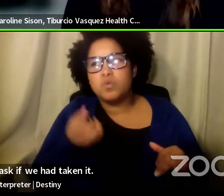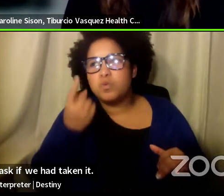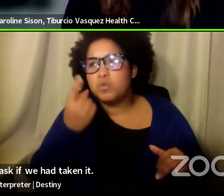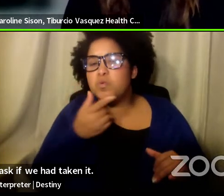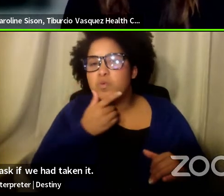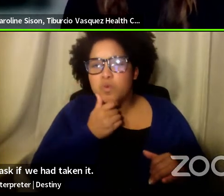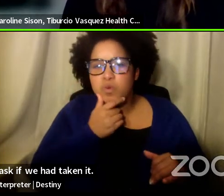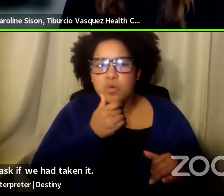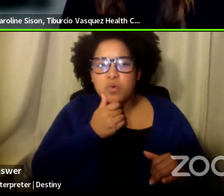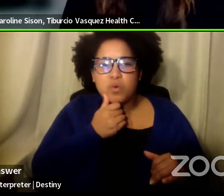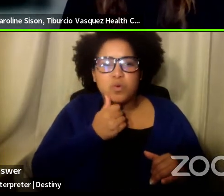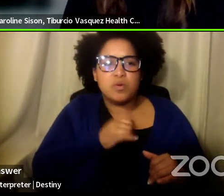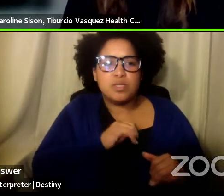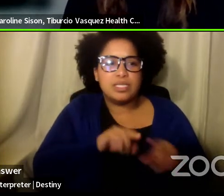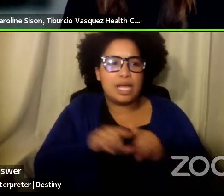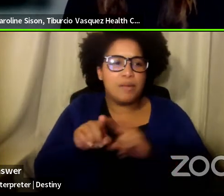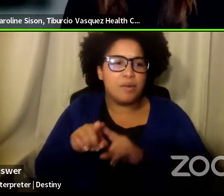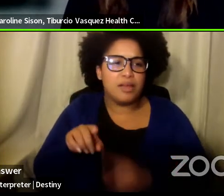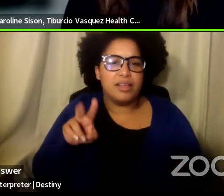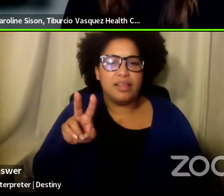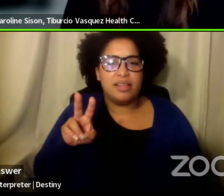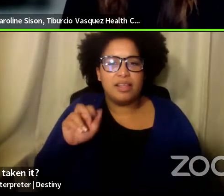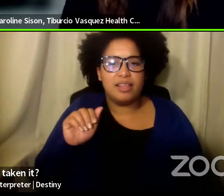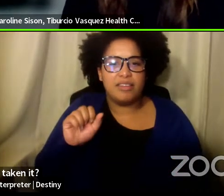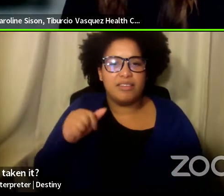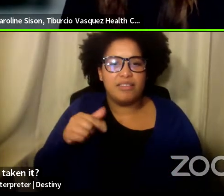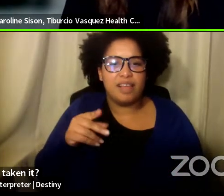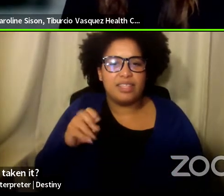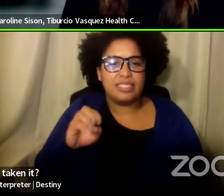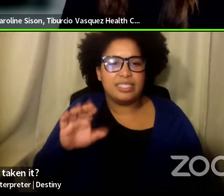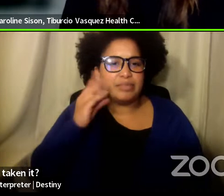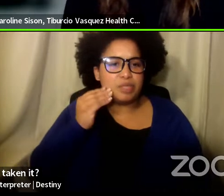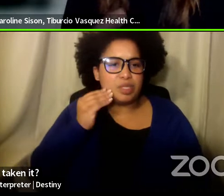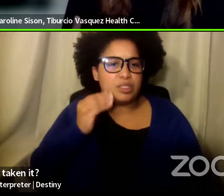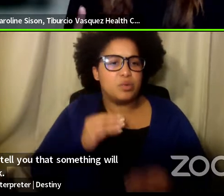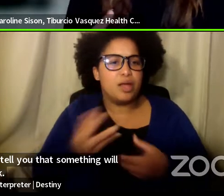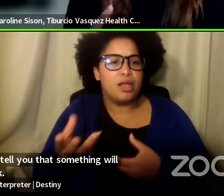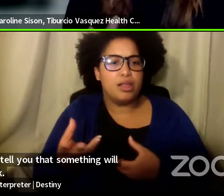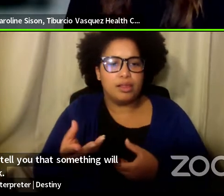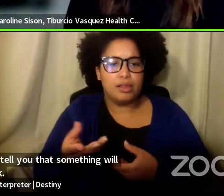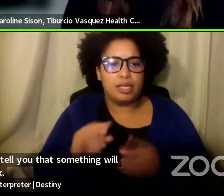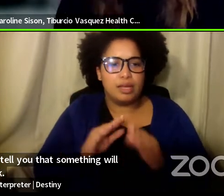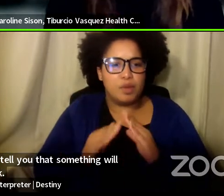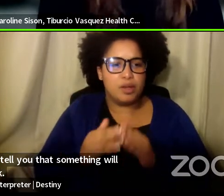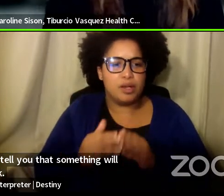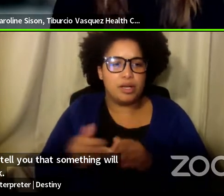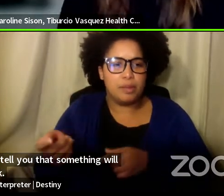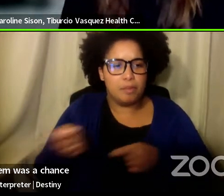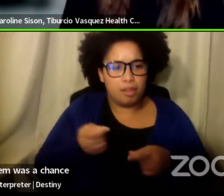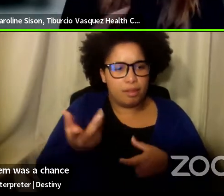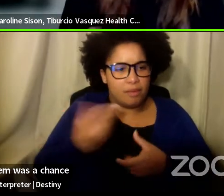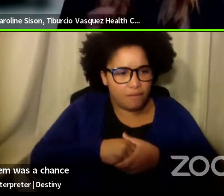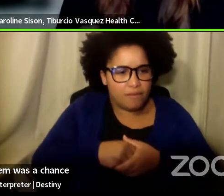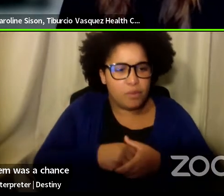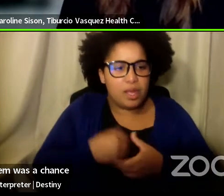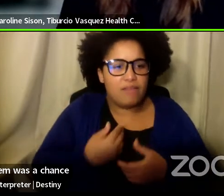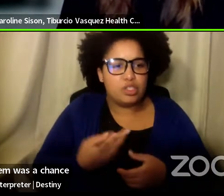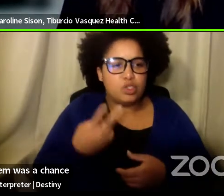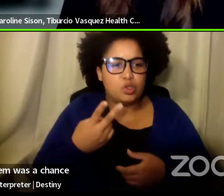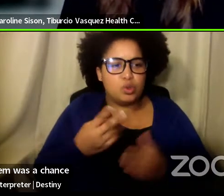Vasquez's experience with engaging the community. For us, it's kind of a two-level